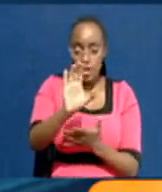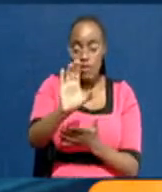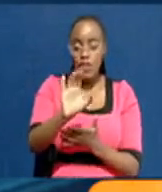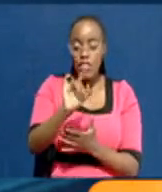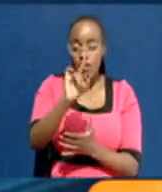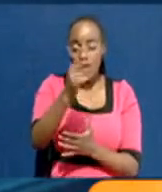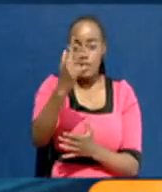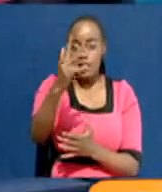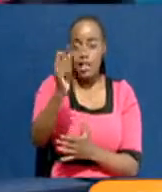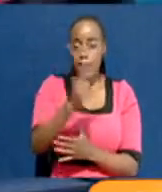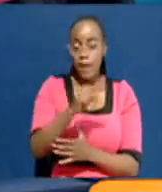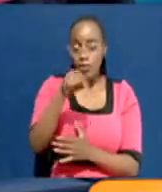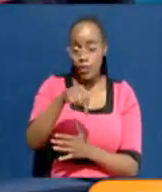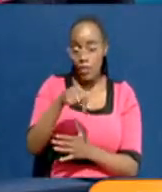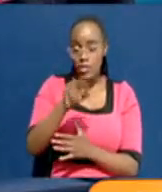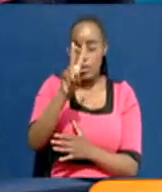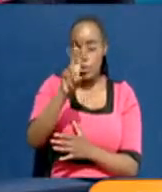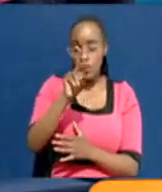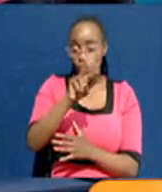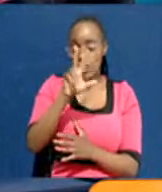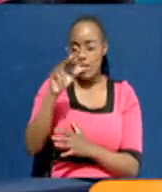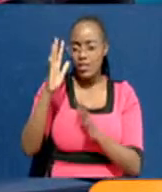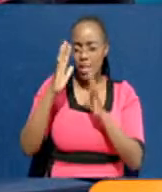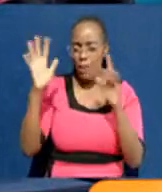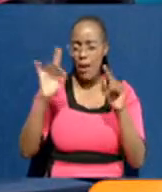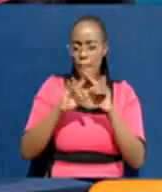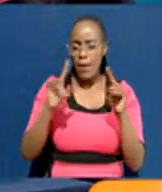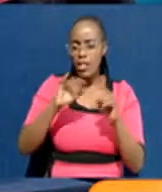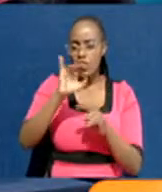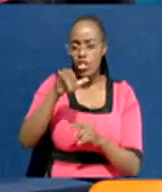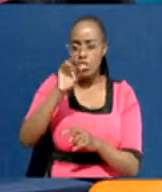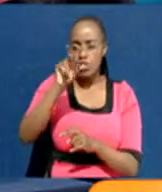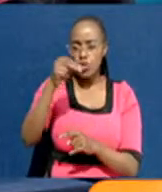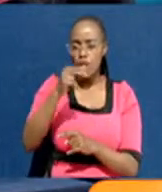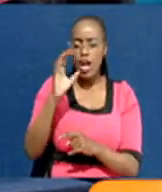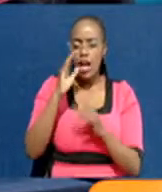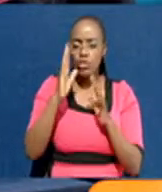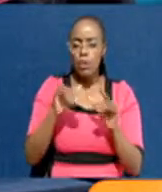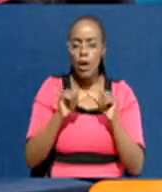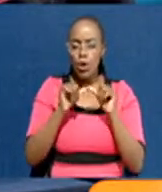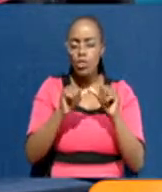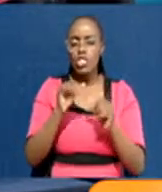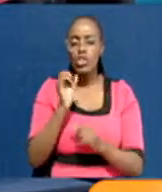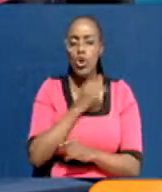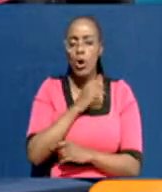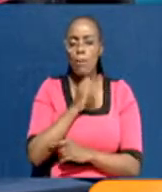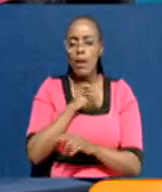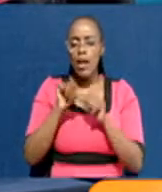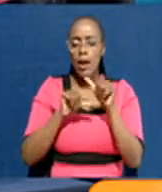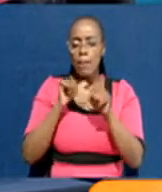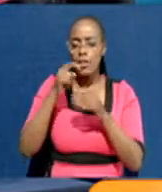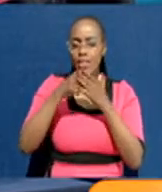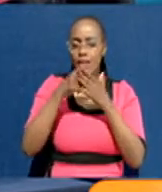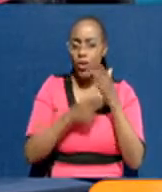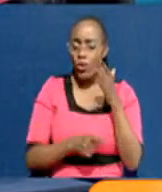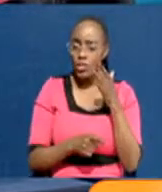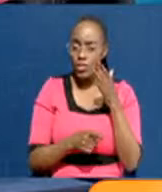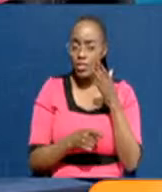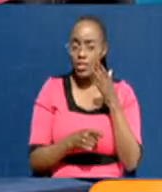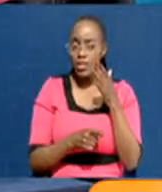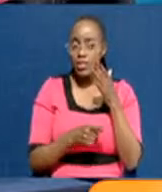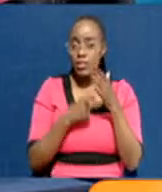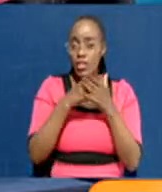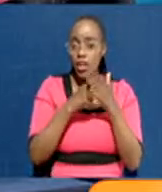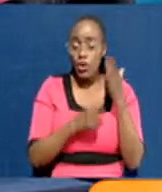the first 3 months of this year. That's a big number, but John, customers continue to complain about the cost,